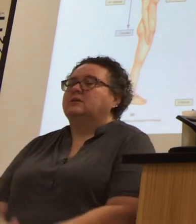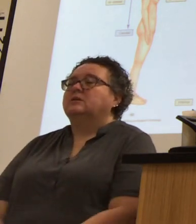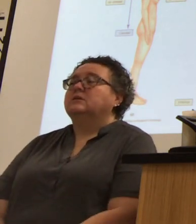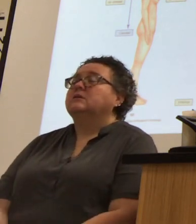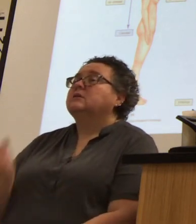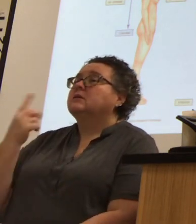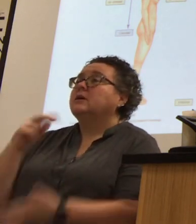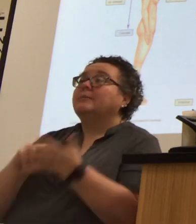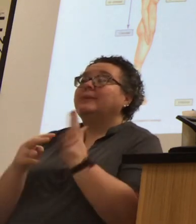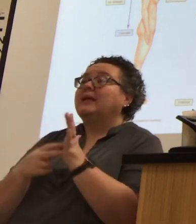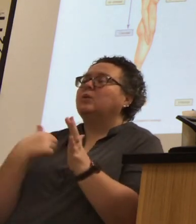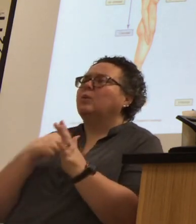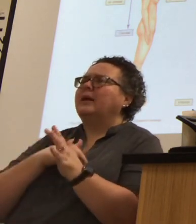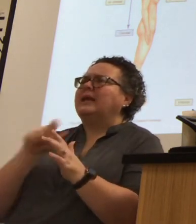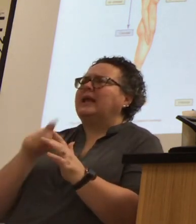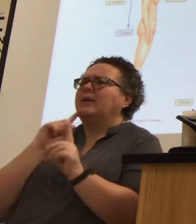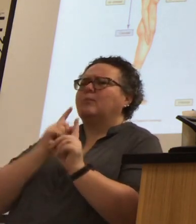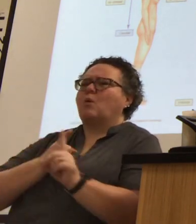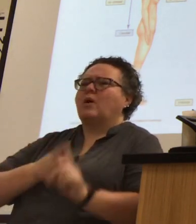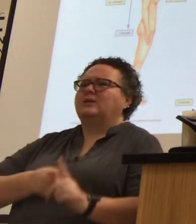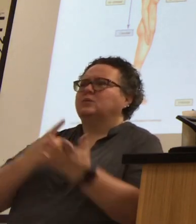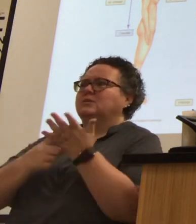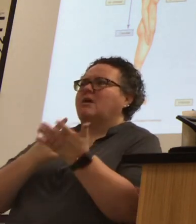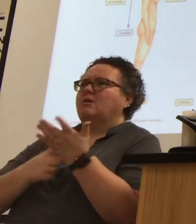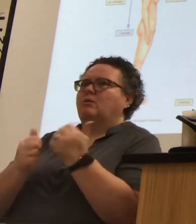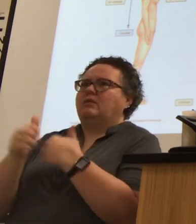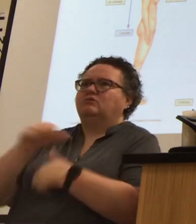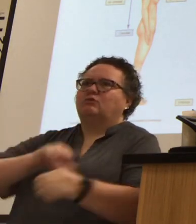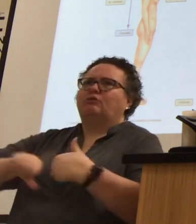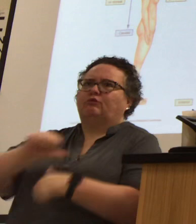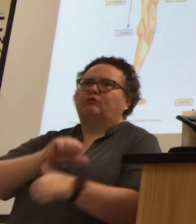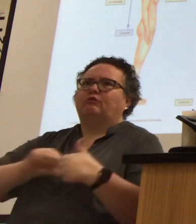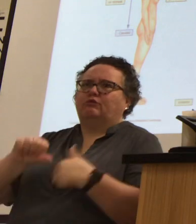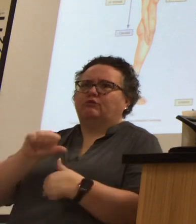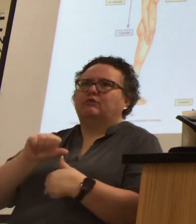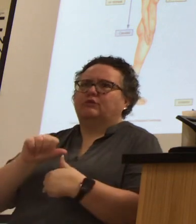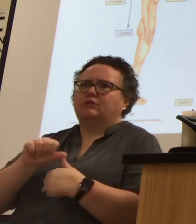We need reference points to talk to each other.